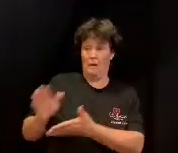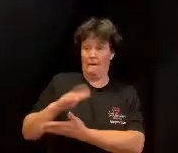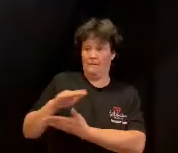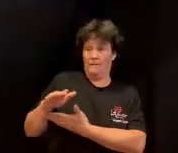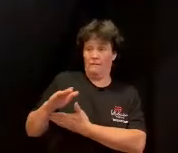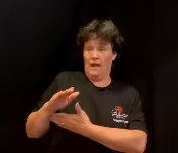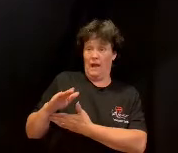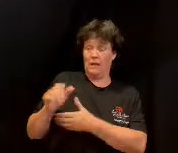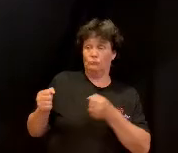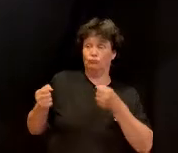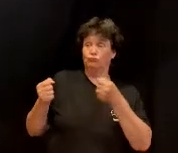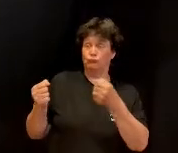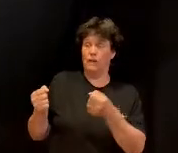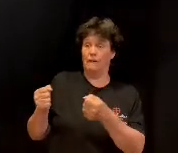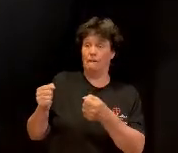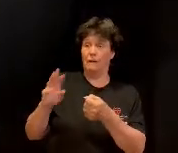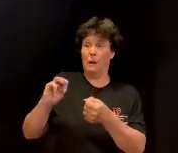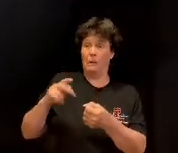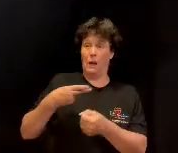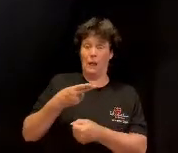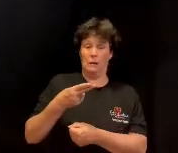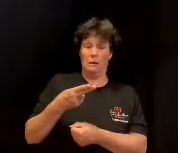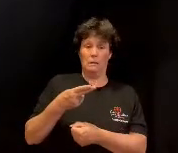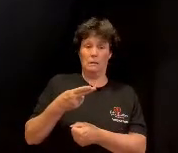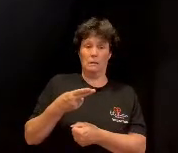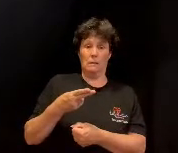hour, how can it? Well, that's not my truth.